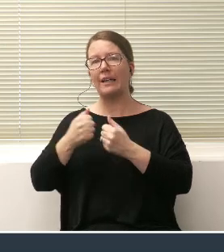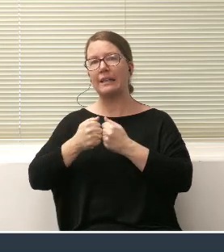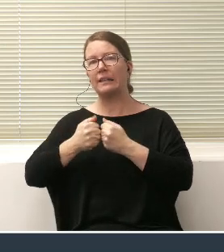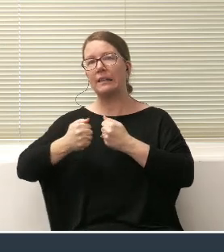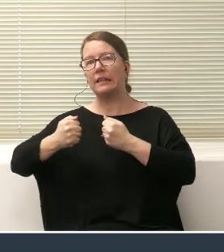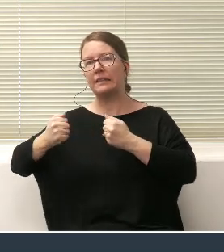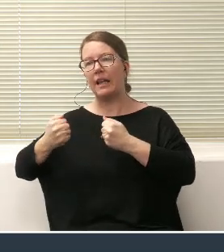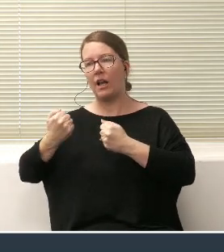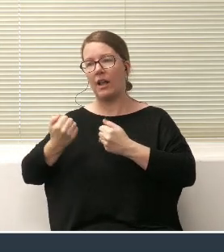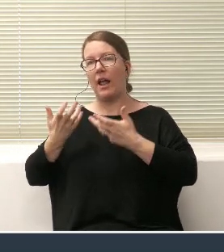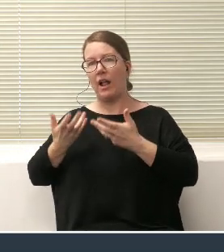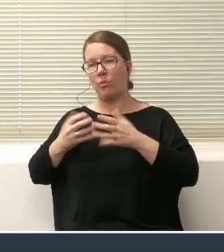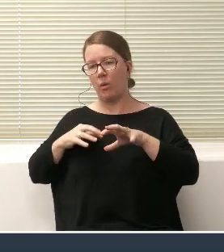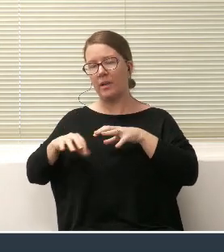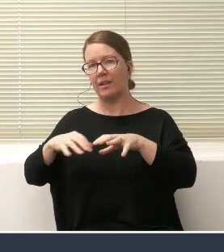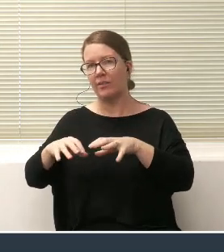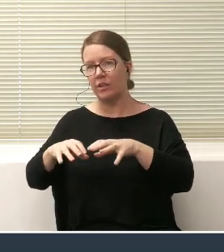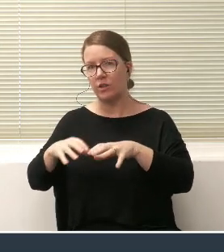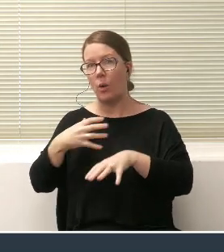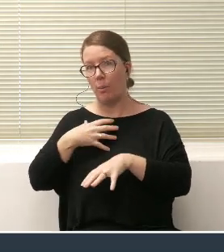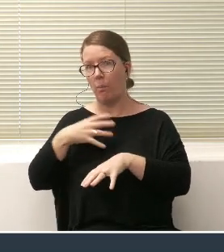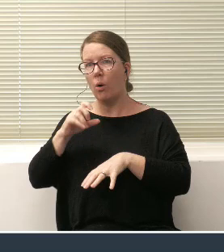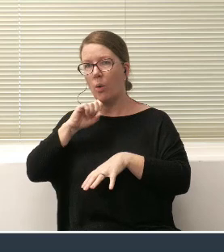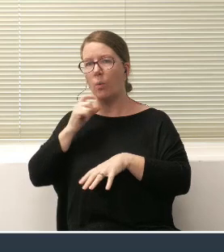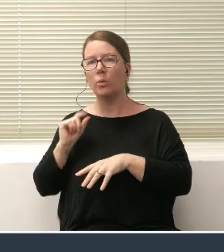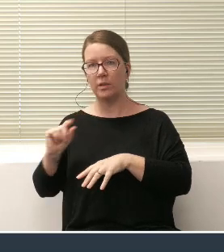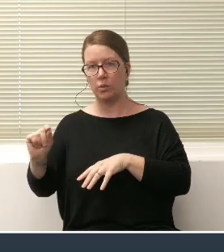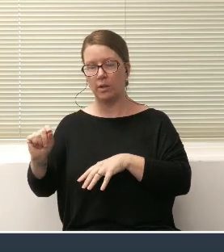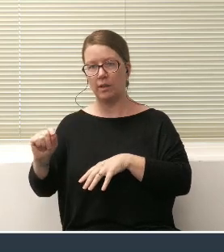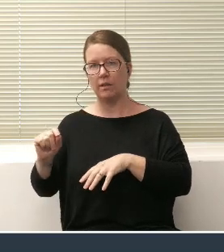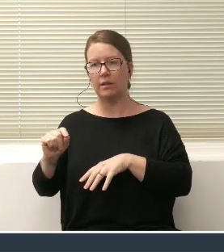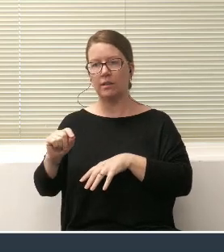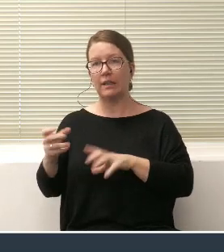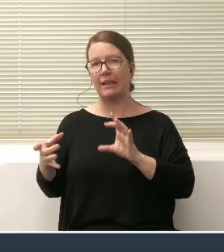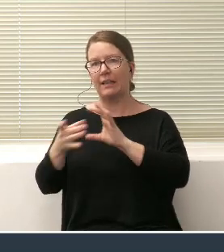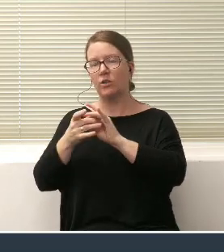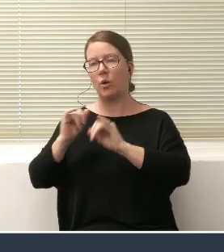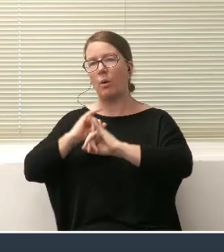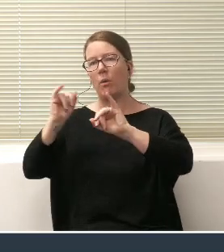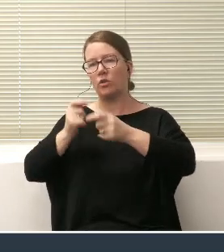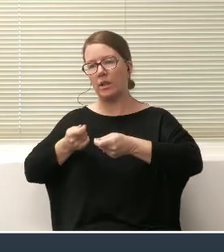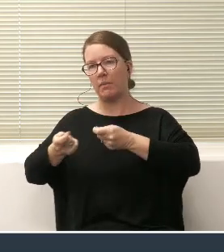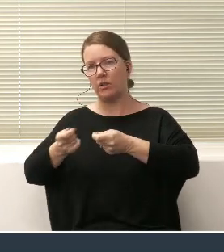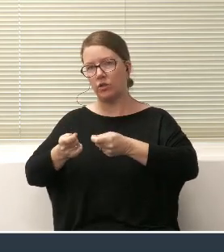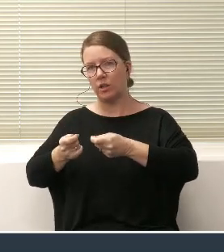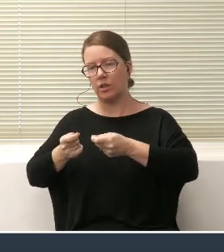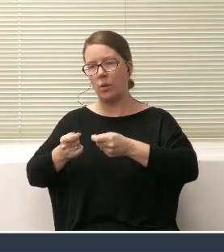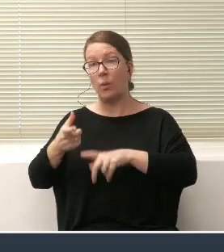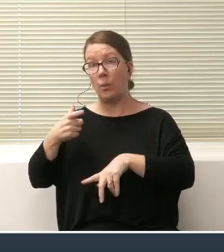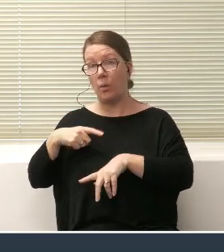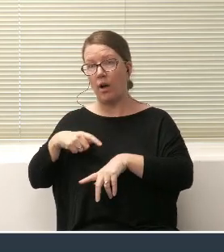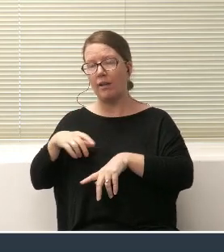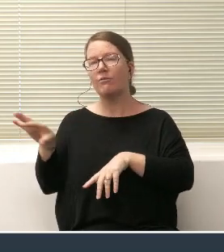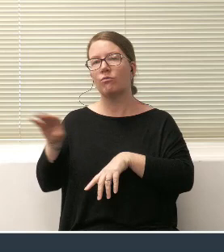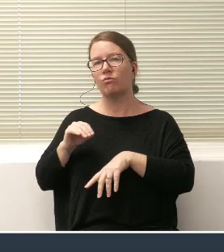extending what we currently do internally in terms of the emergency management operations, based on the direction that was provided to us